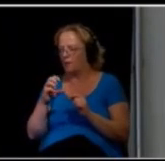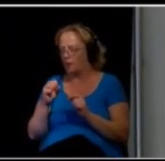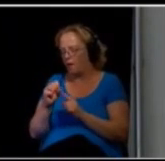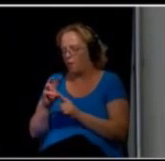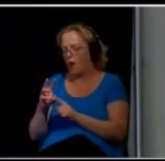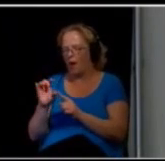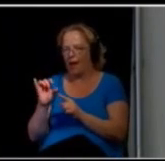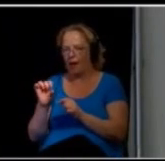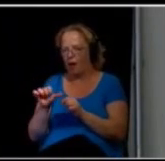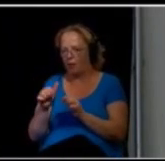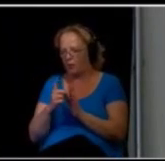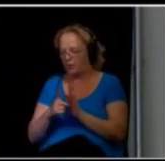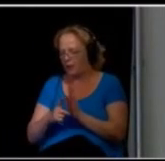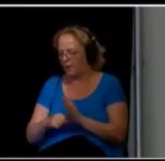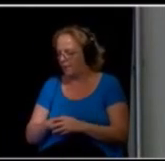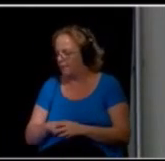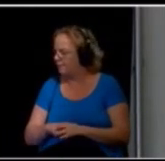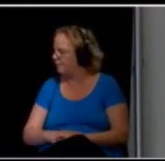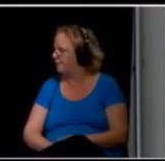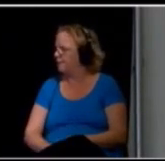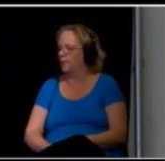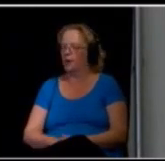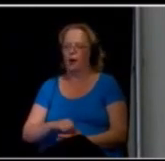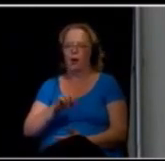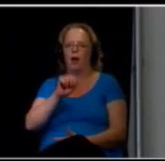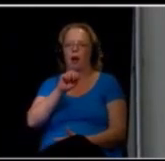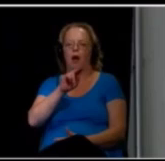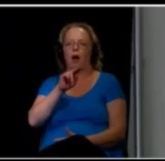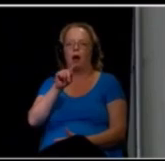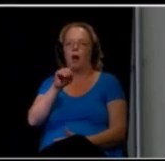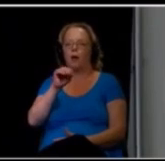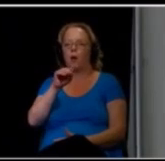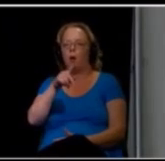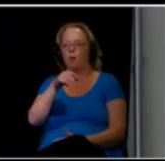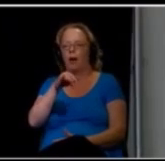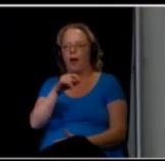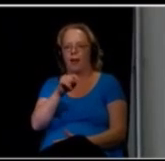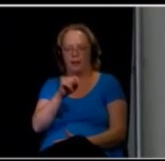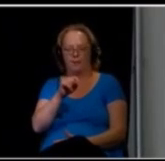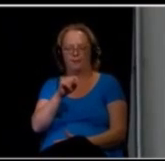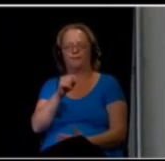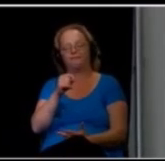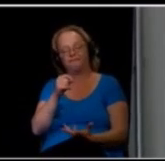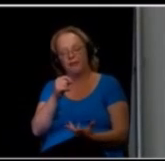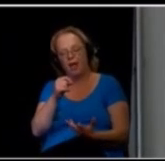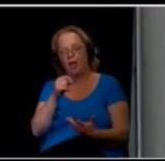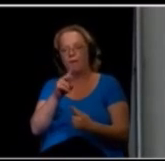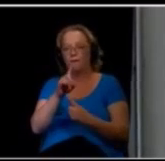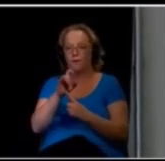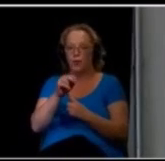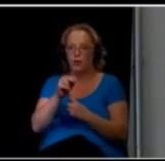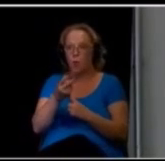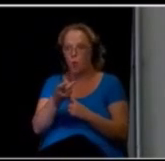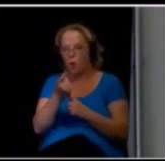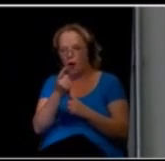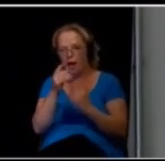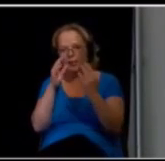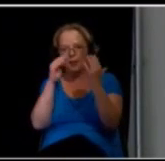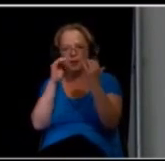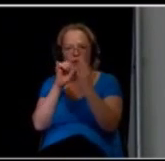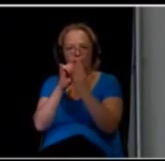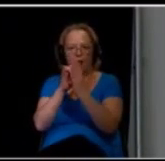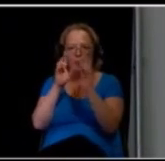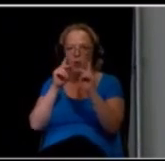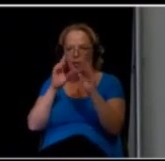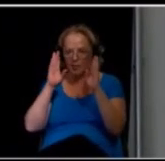the autopilot, at least version 1 of autopilot, the expectation is that someone is paying